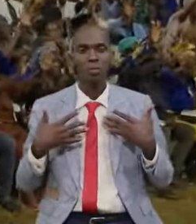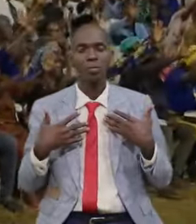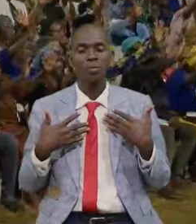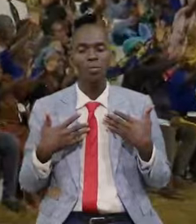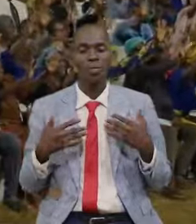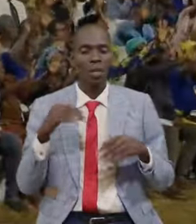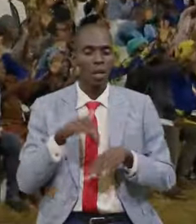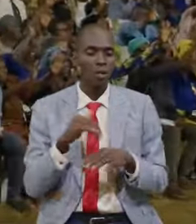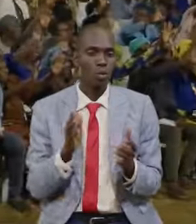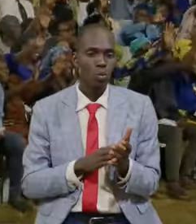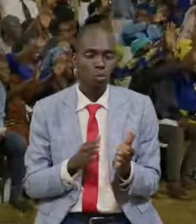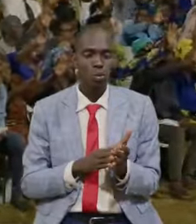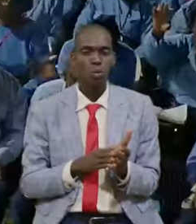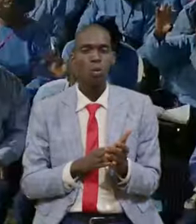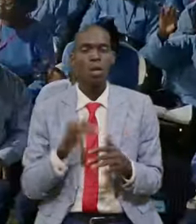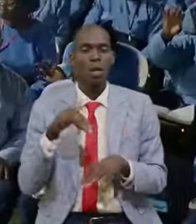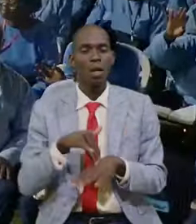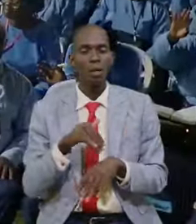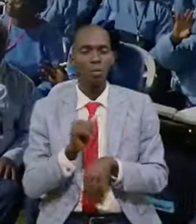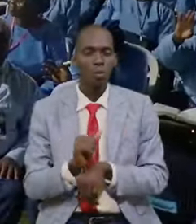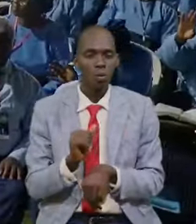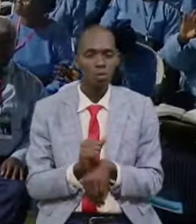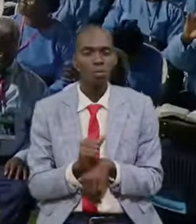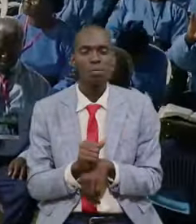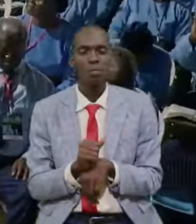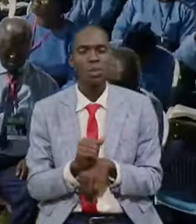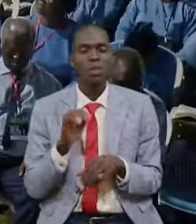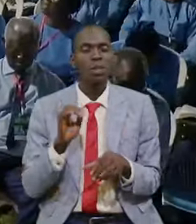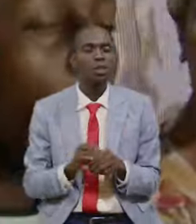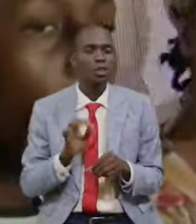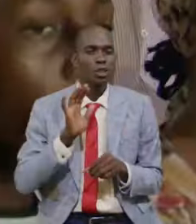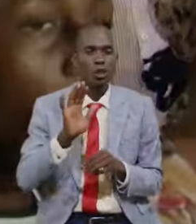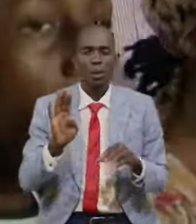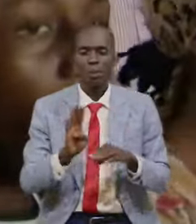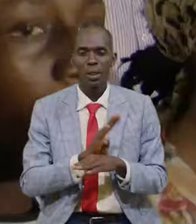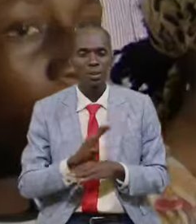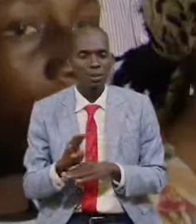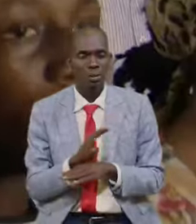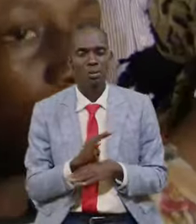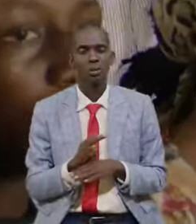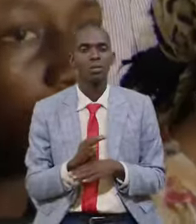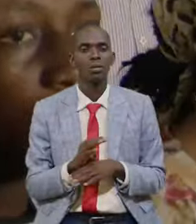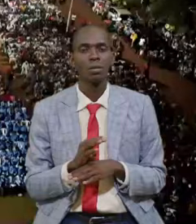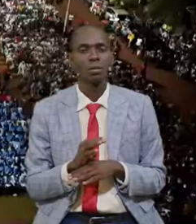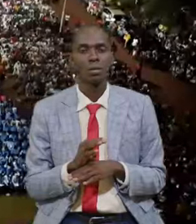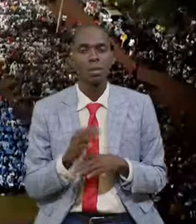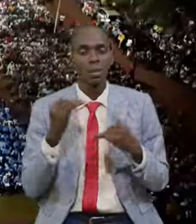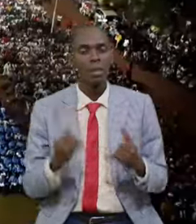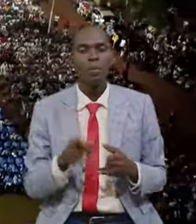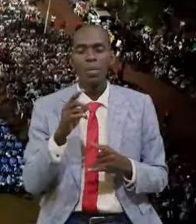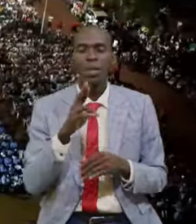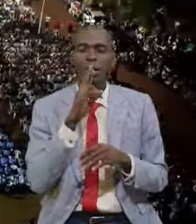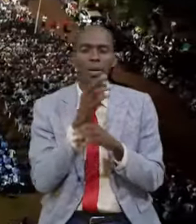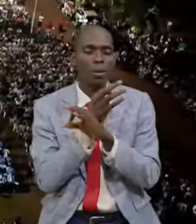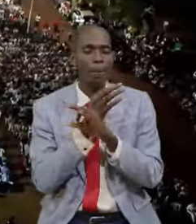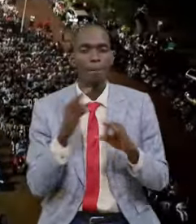school. At work. In your business. Now you are free.